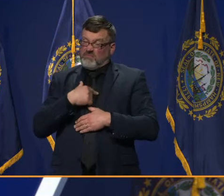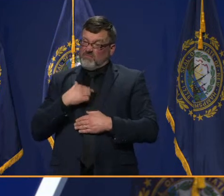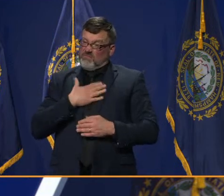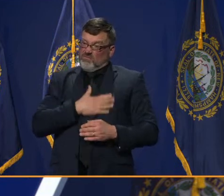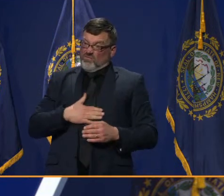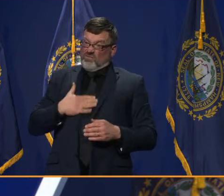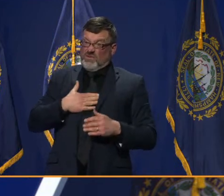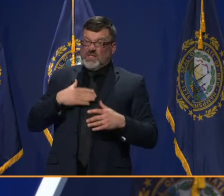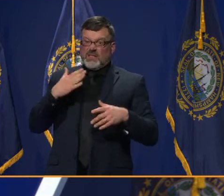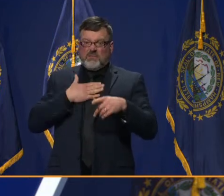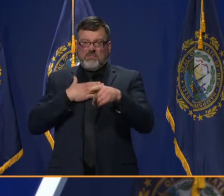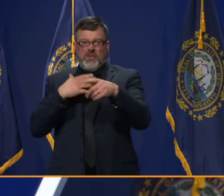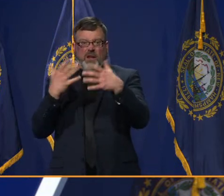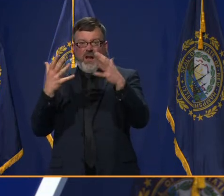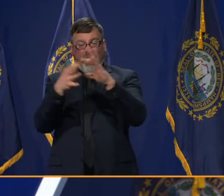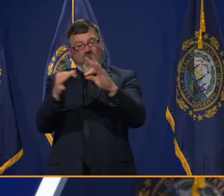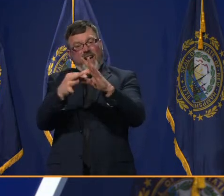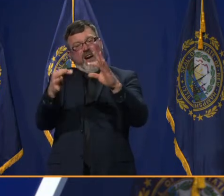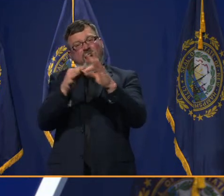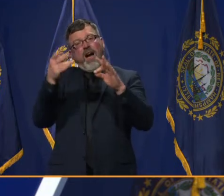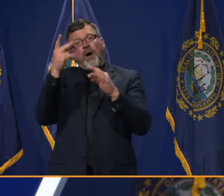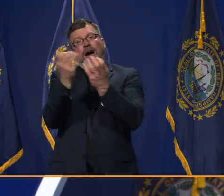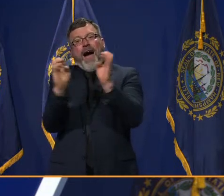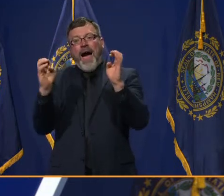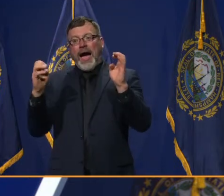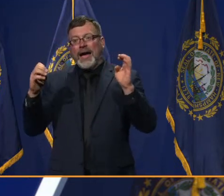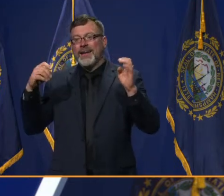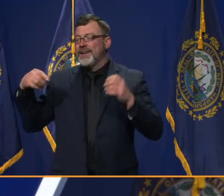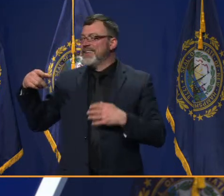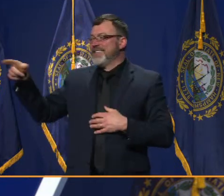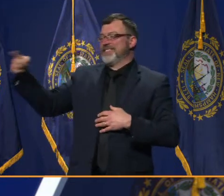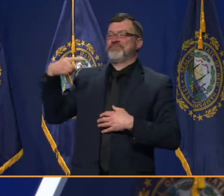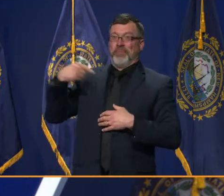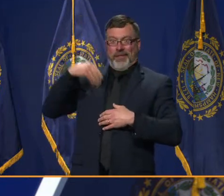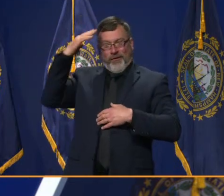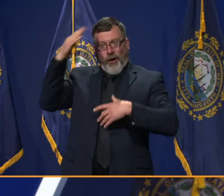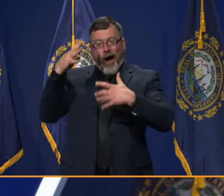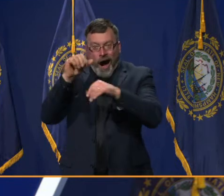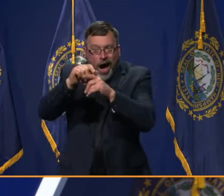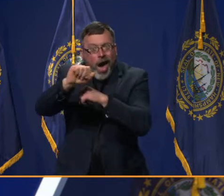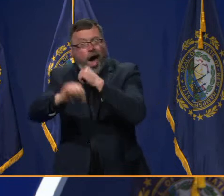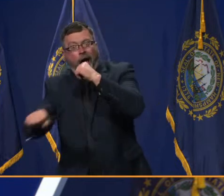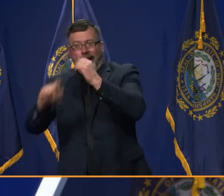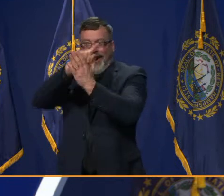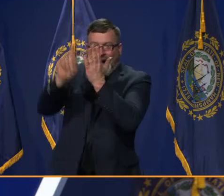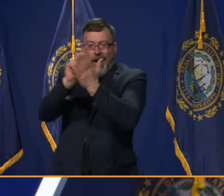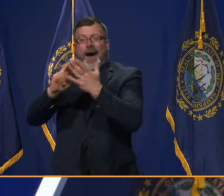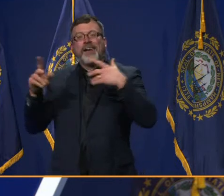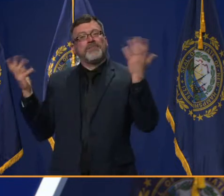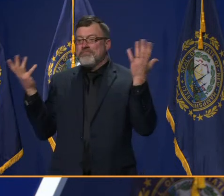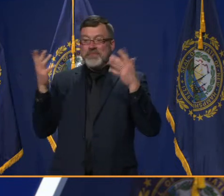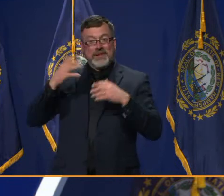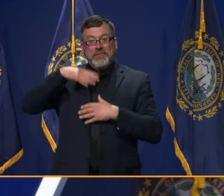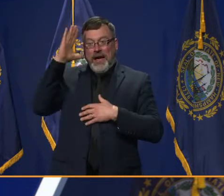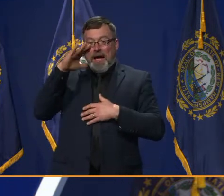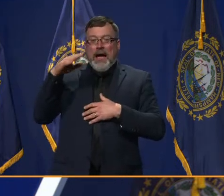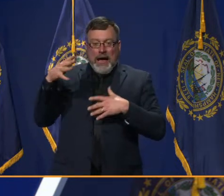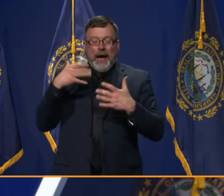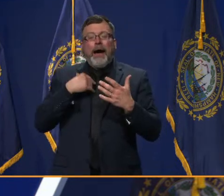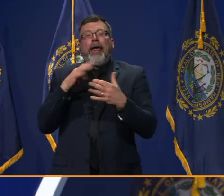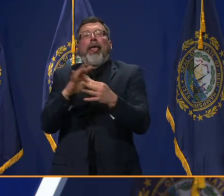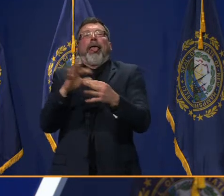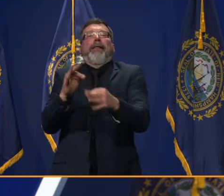on a bit long, David knows that better than anybody. I had a few dad jokes mixed in there, of course, but it was really